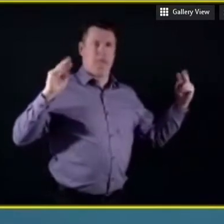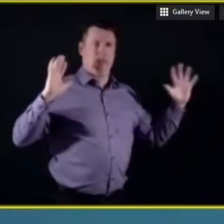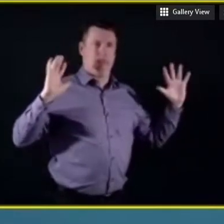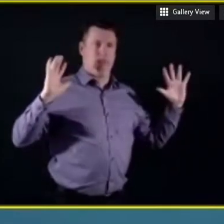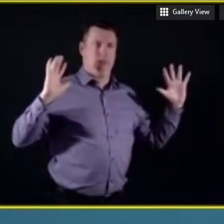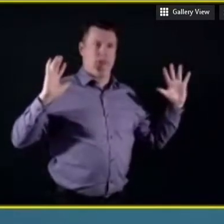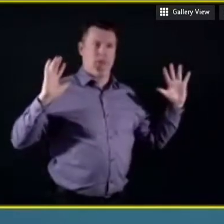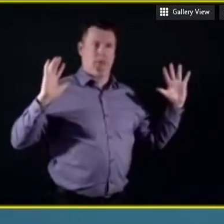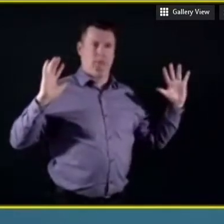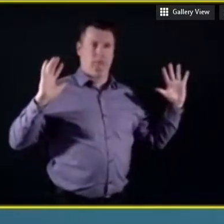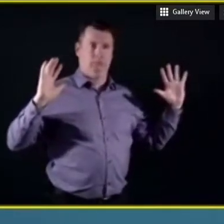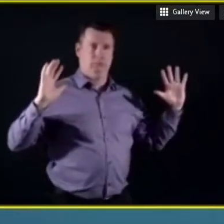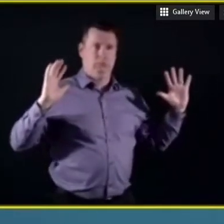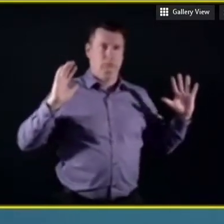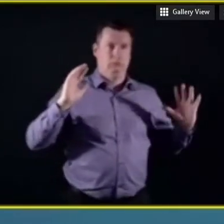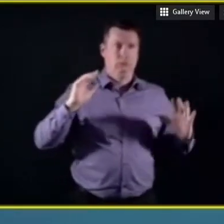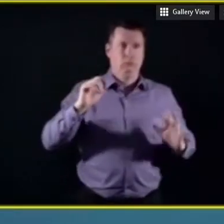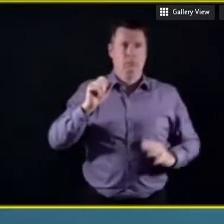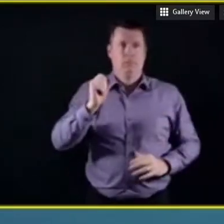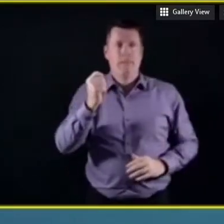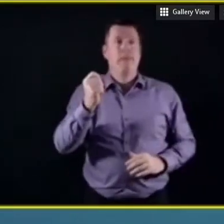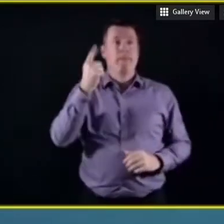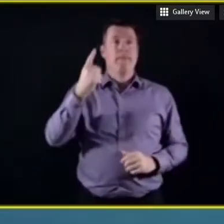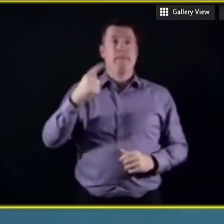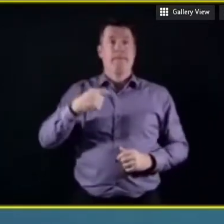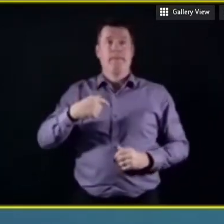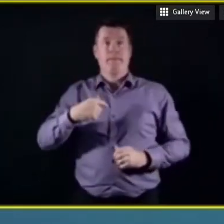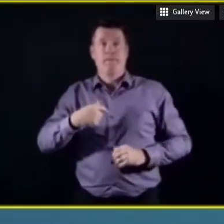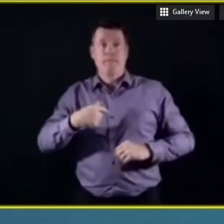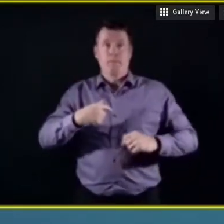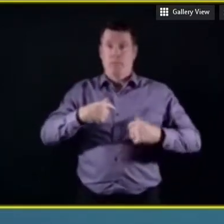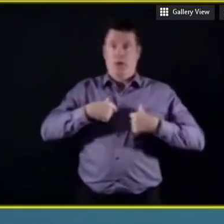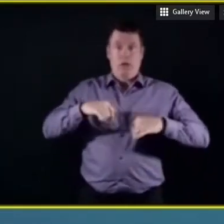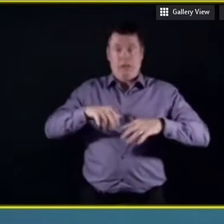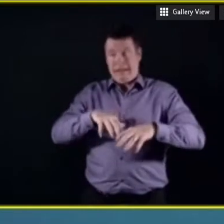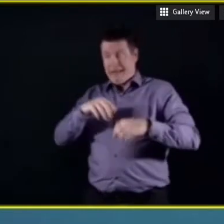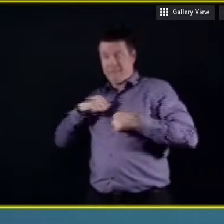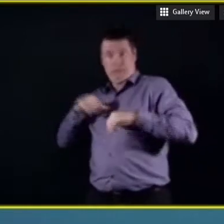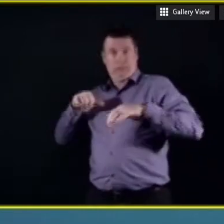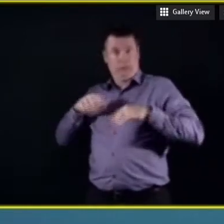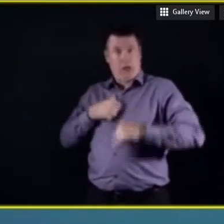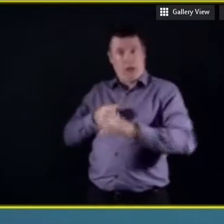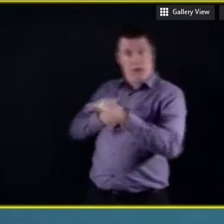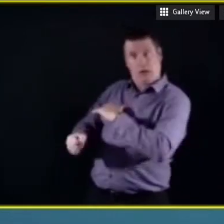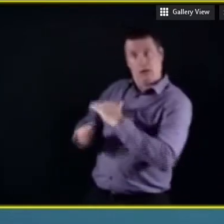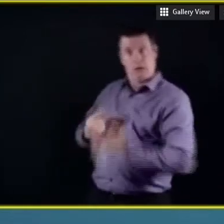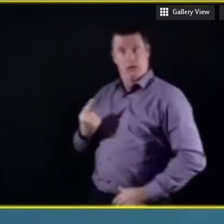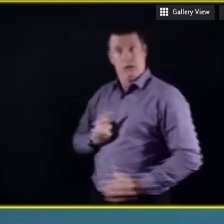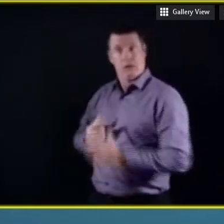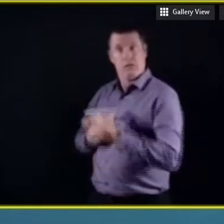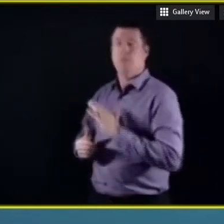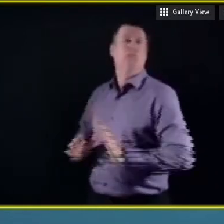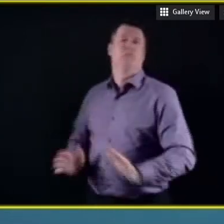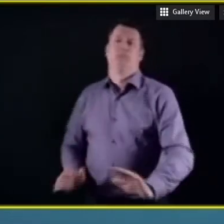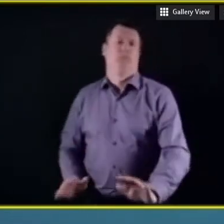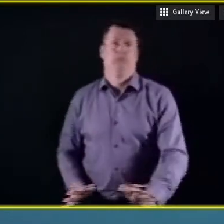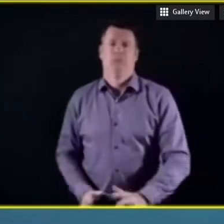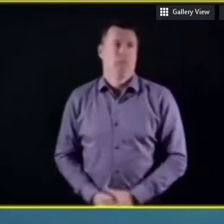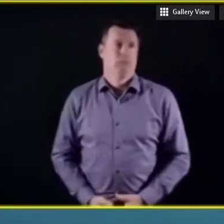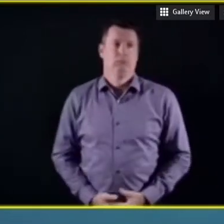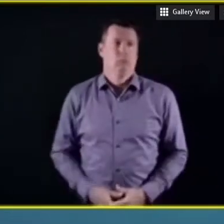That's a great point. Maybe we should explore that for a moment. You talked from a patient's perspective how they get into the clinic. Mm-hmm. What do they see? What are